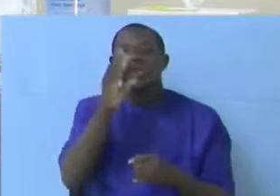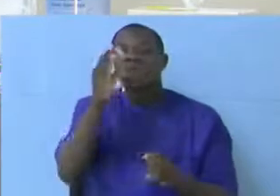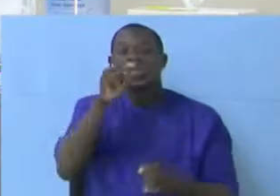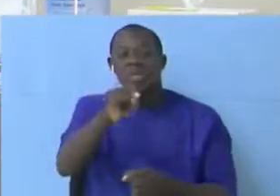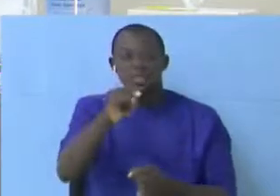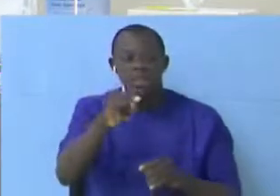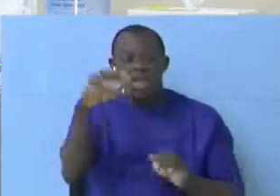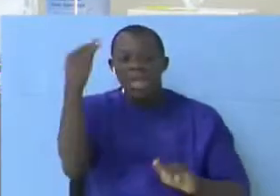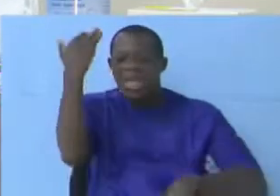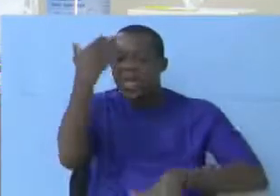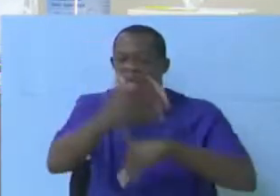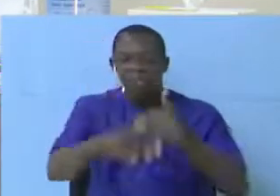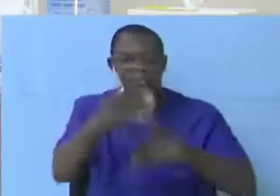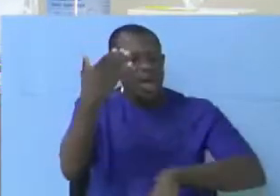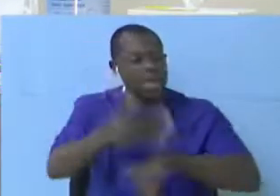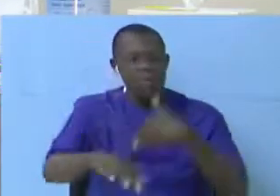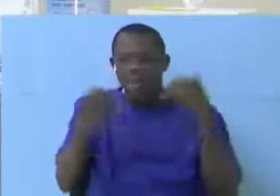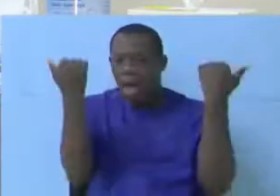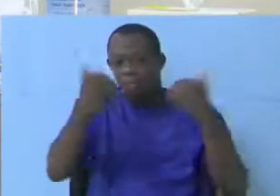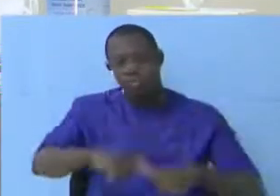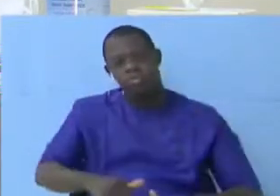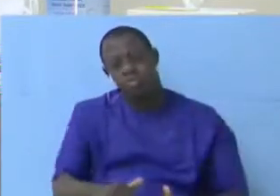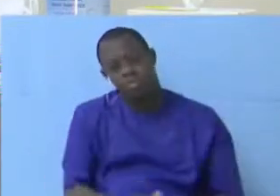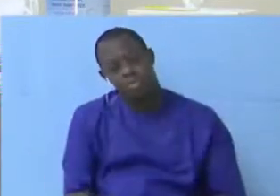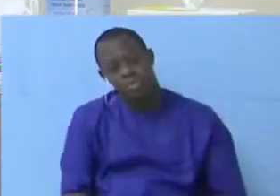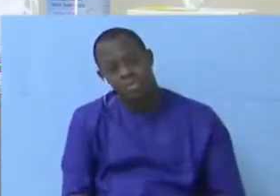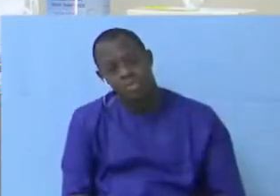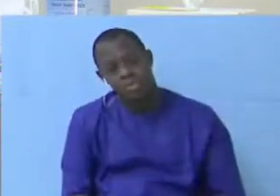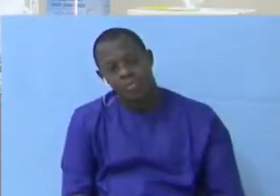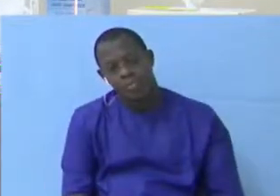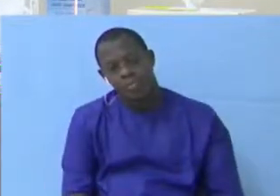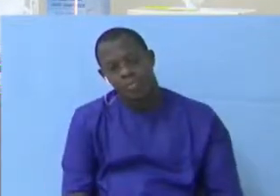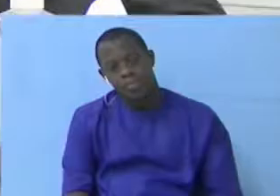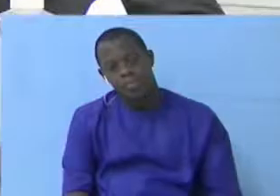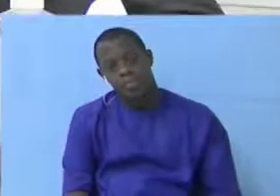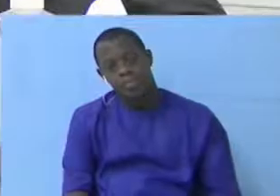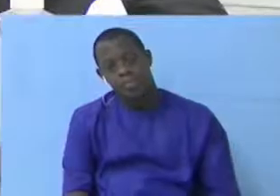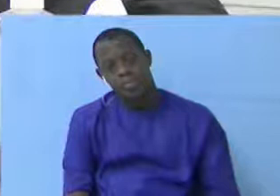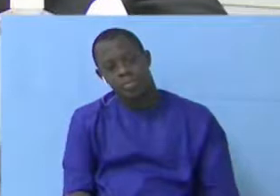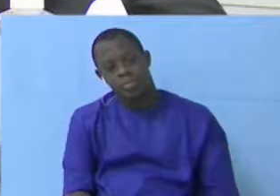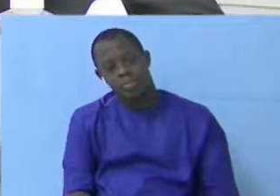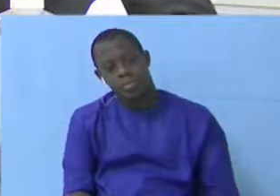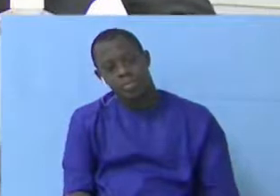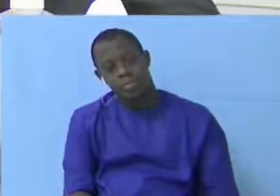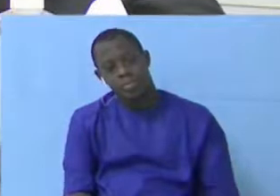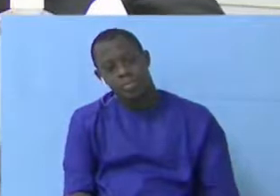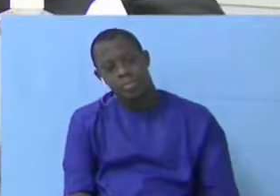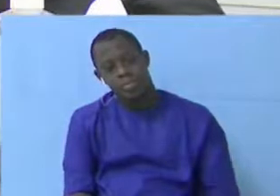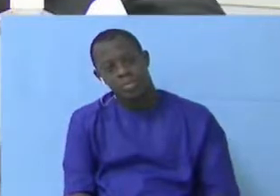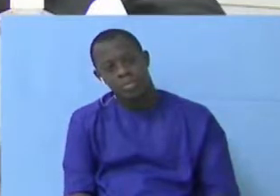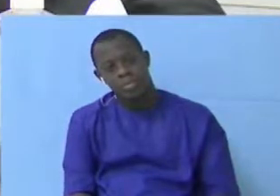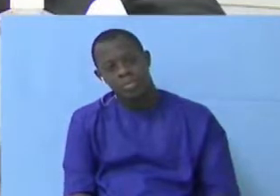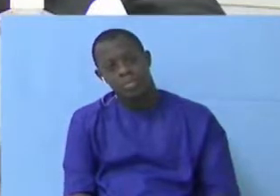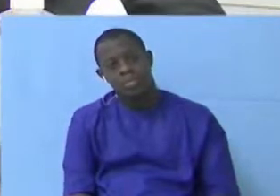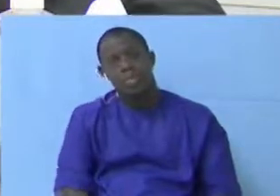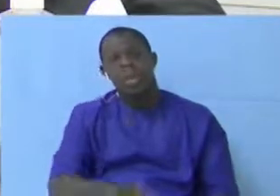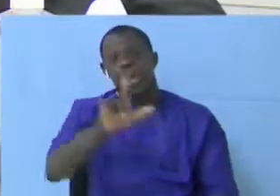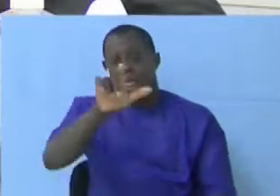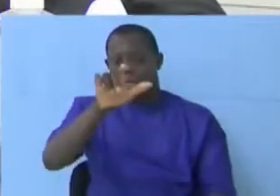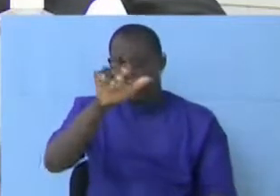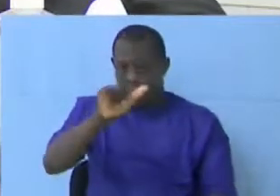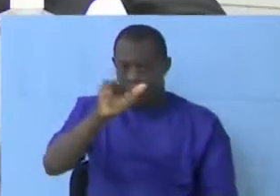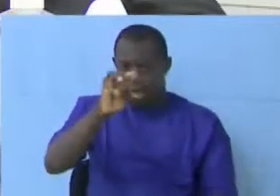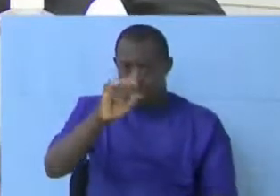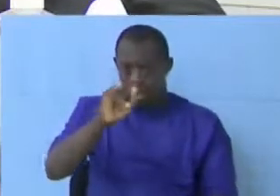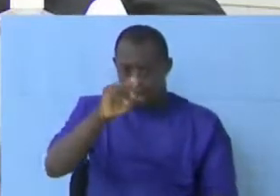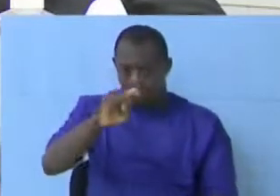ben do ay balda bela ko nyinku memfo kanda nan manke. Lamin Dabo knows I don't lie. If anything, he